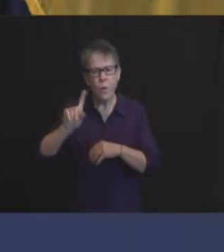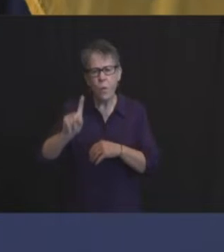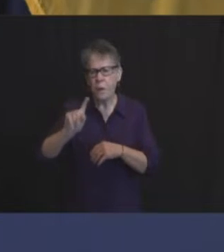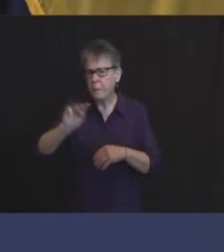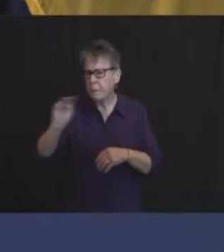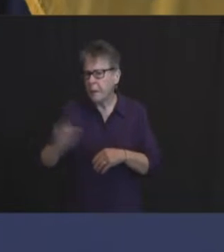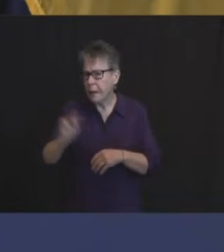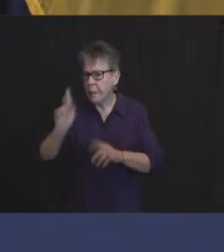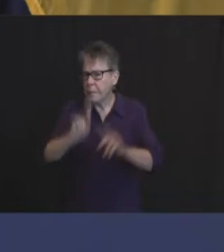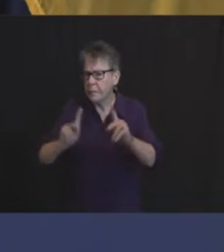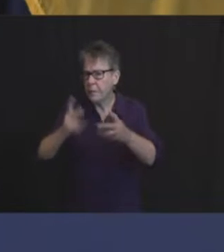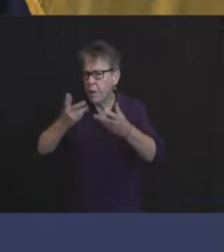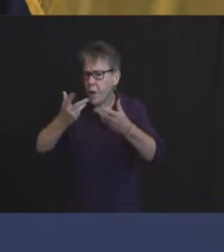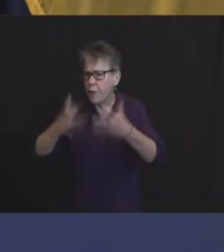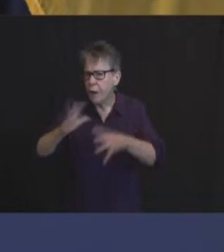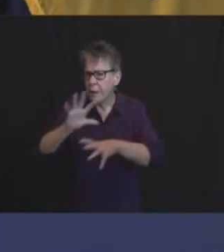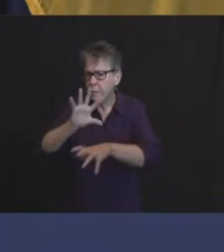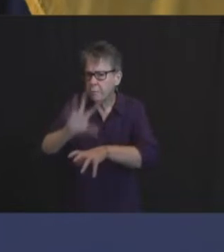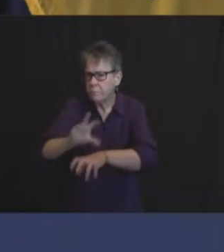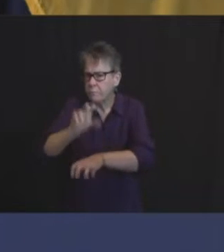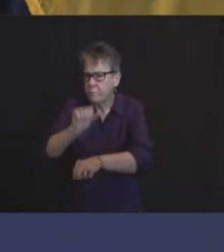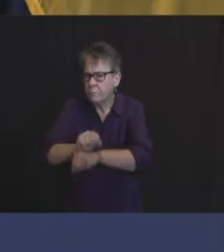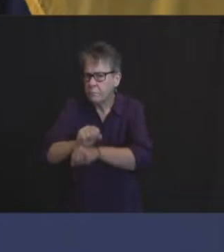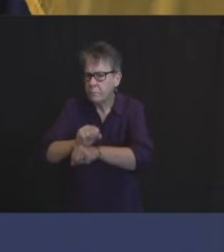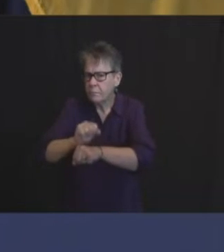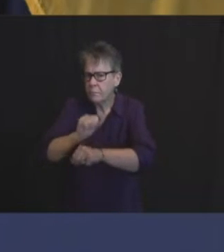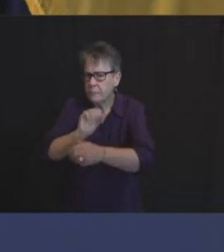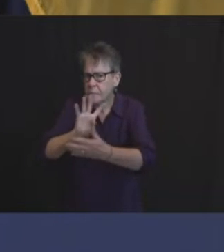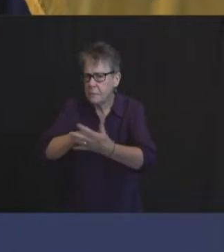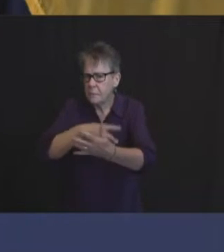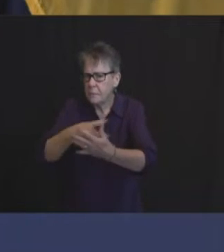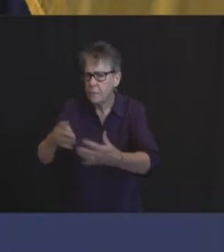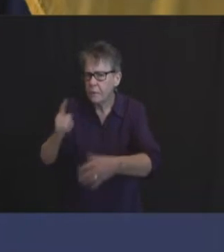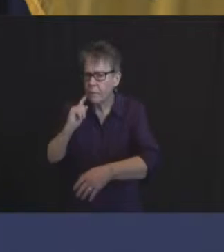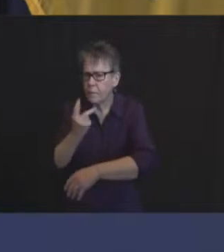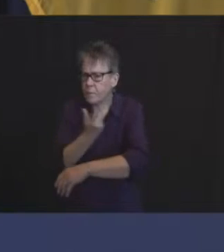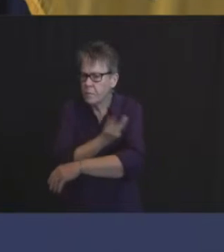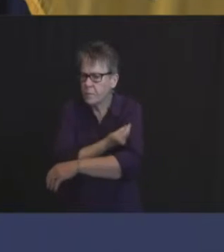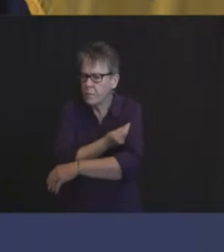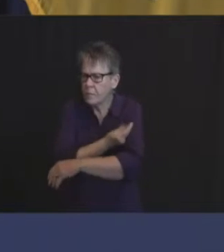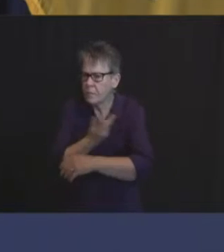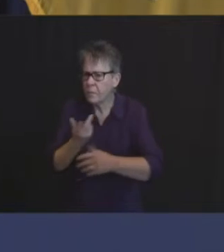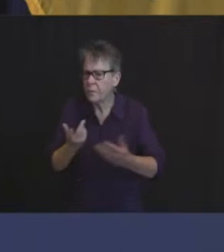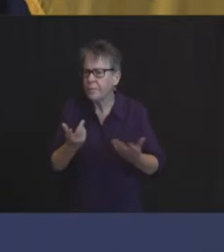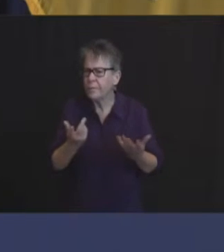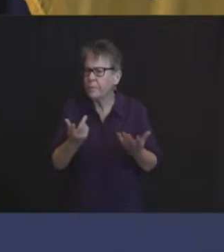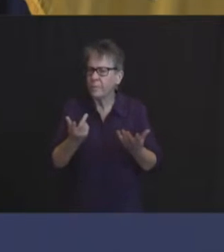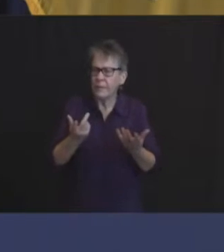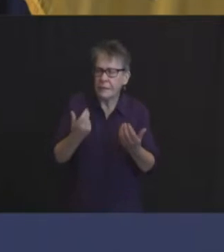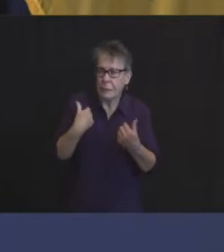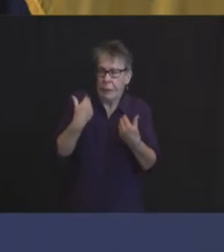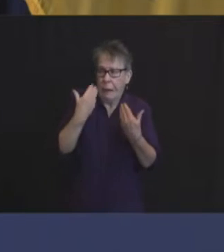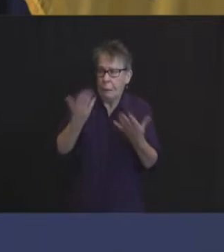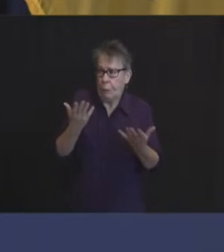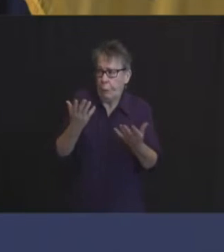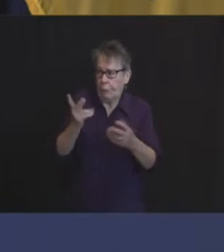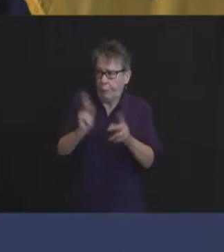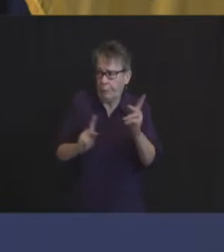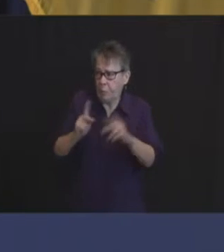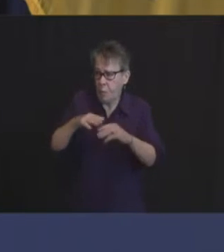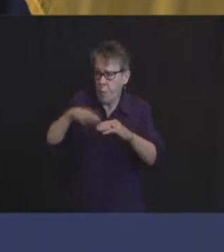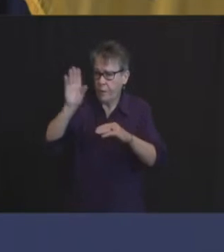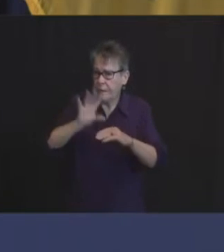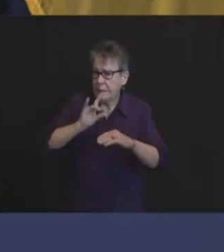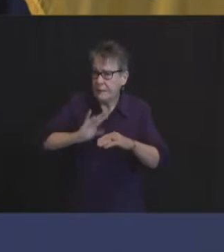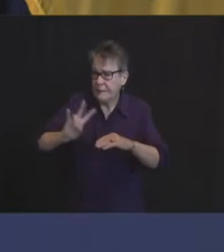as to who you are. I don't know about the 75 plus, Dustin, but we will clearly, as we mentioned last week when we opened up